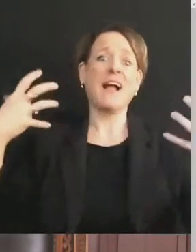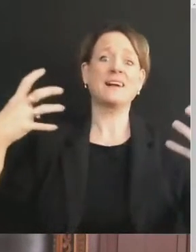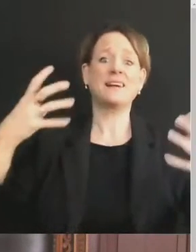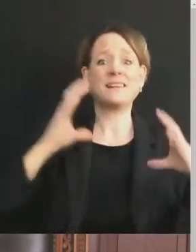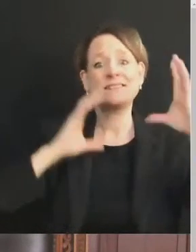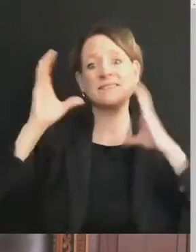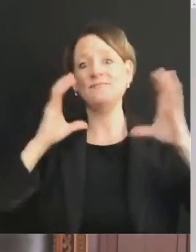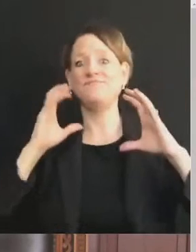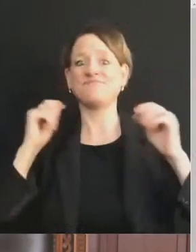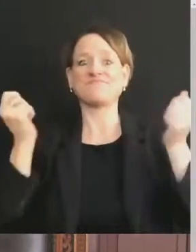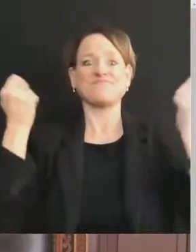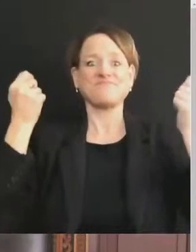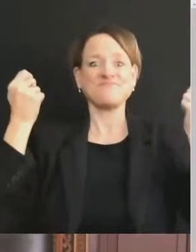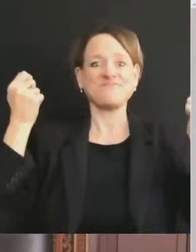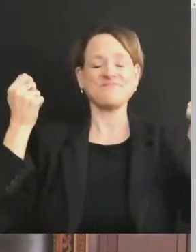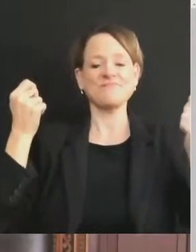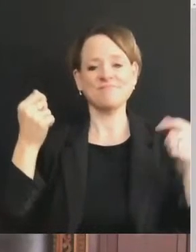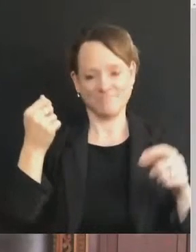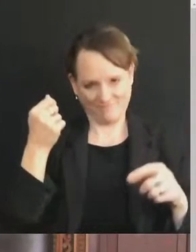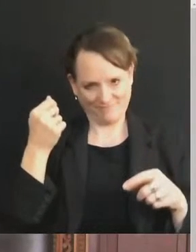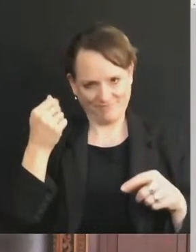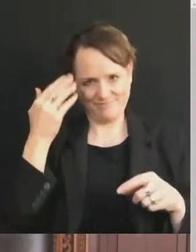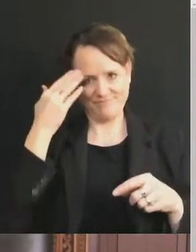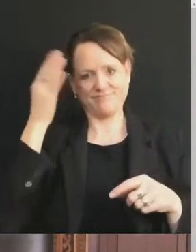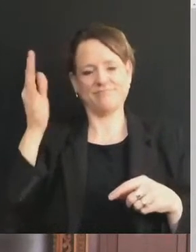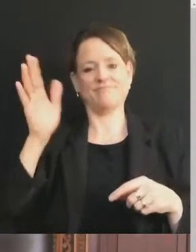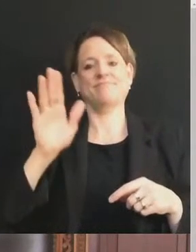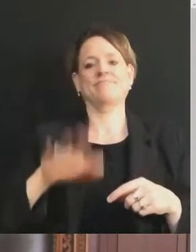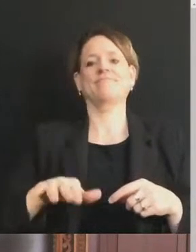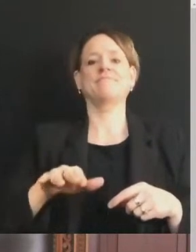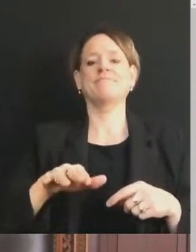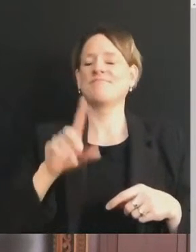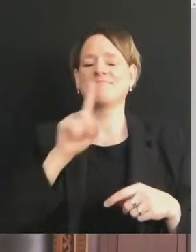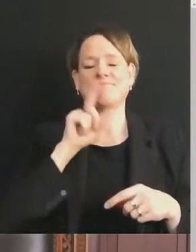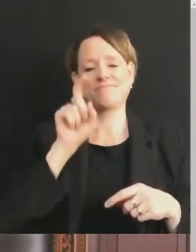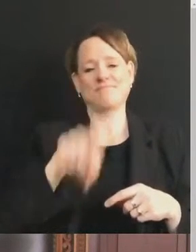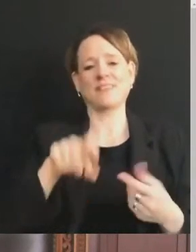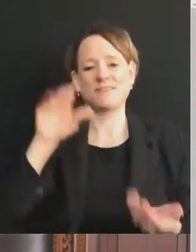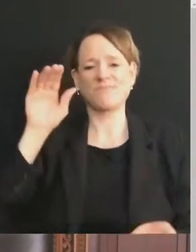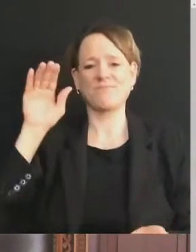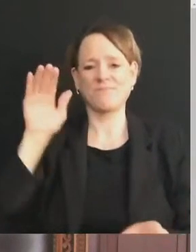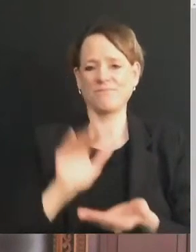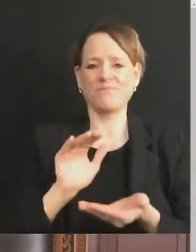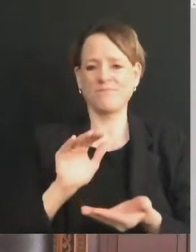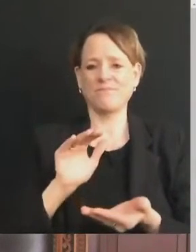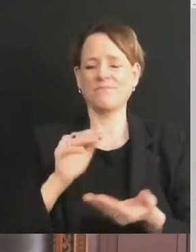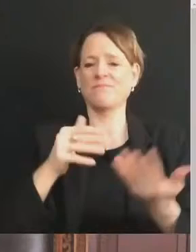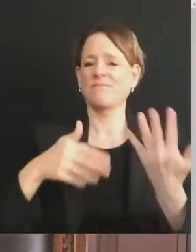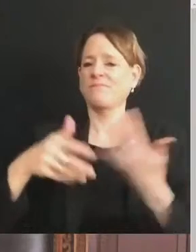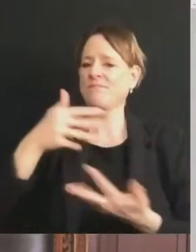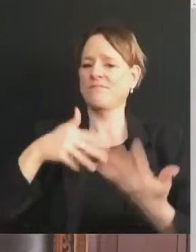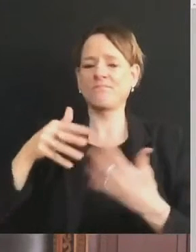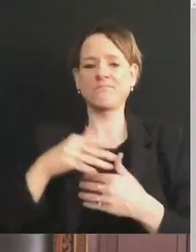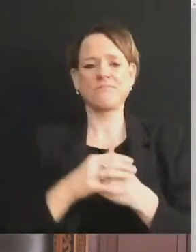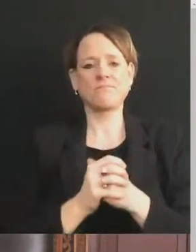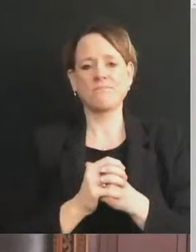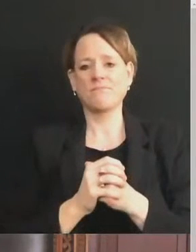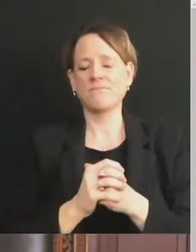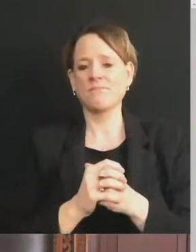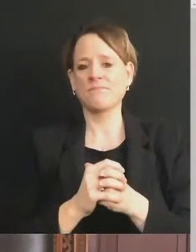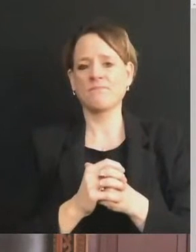we minimize those. And there's lots of ways to virtually do Halloween, and we encourage to do